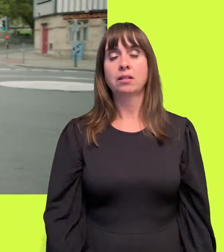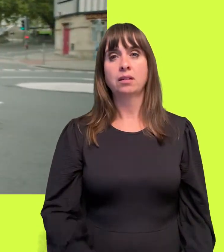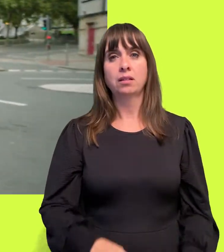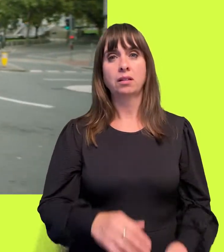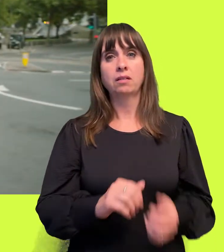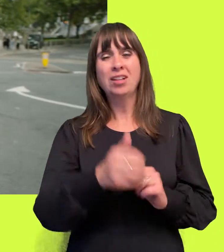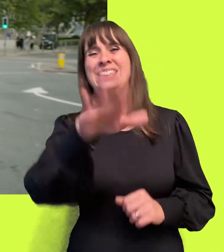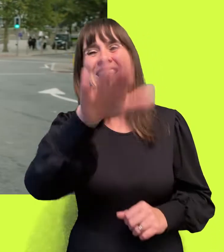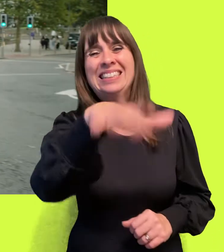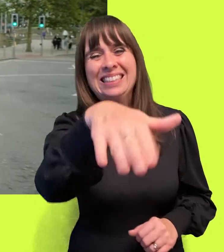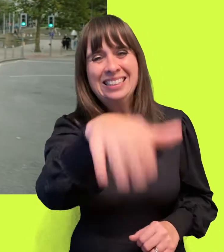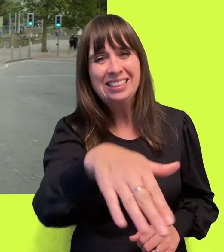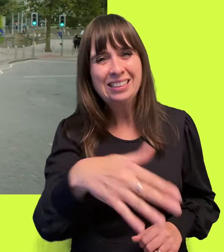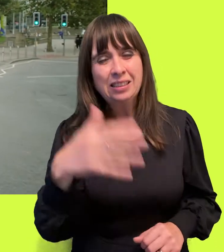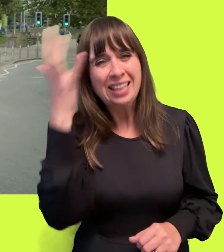mean?